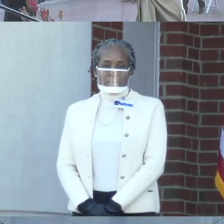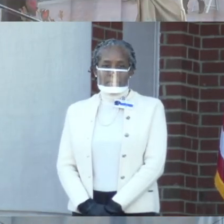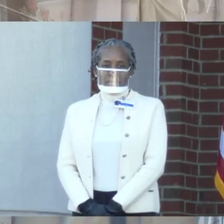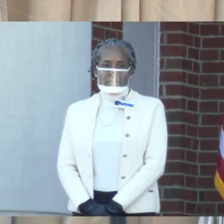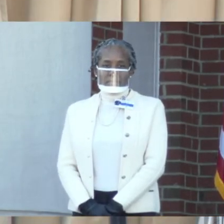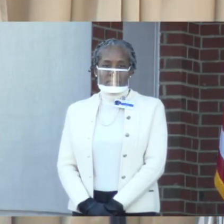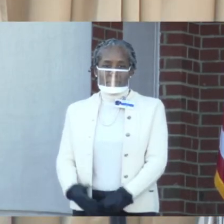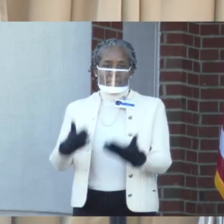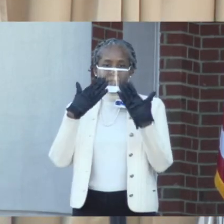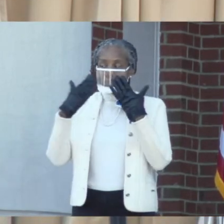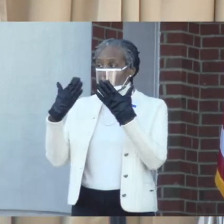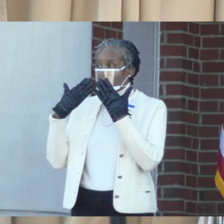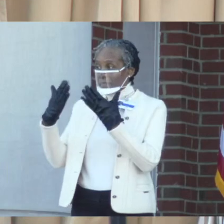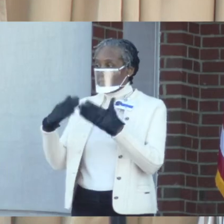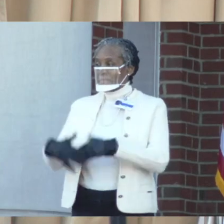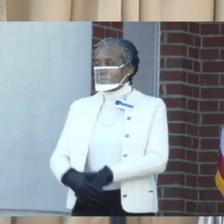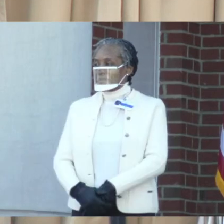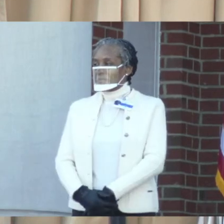Thank you.